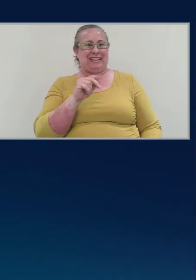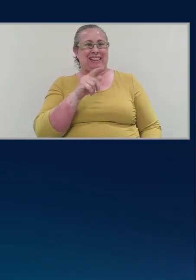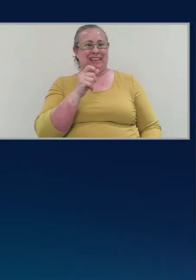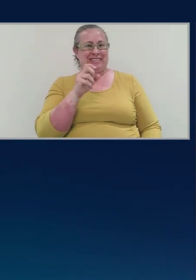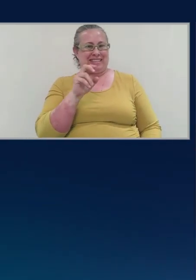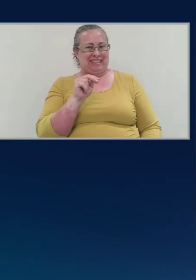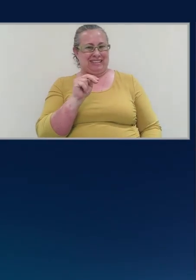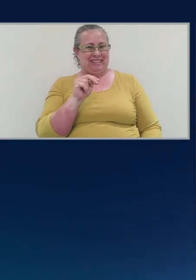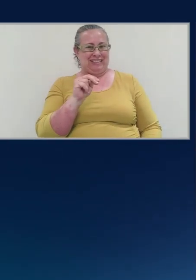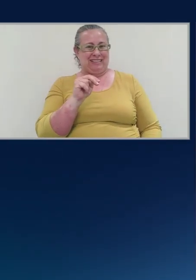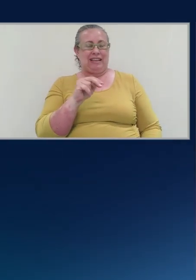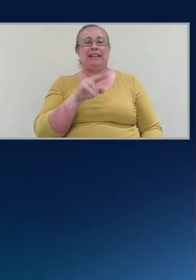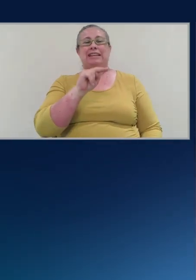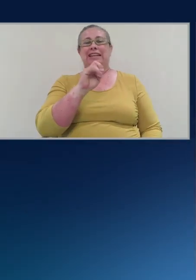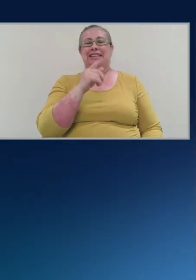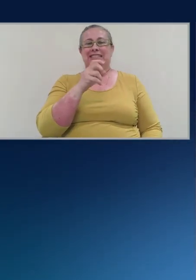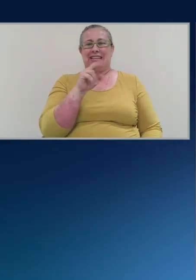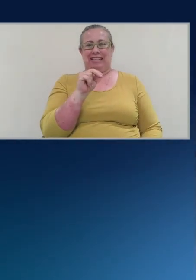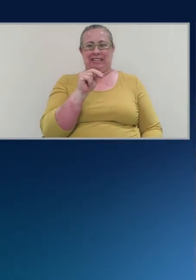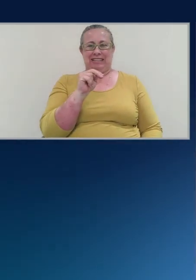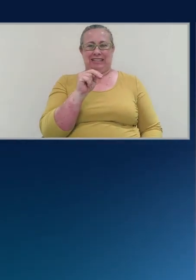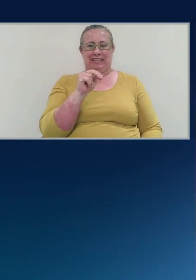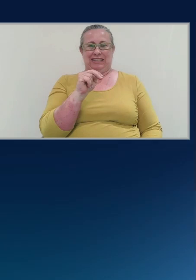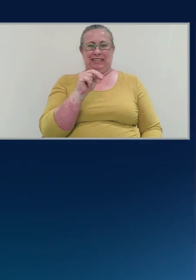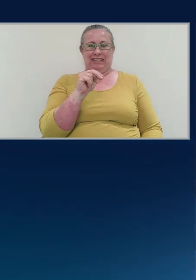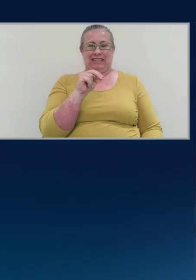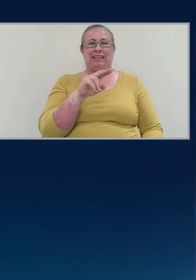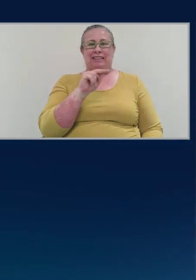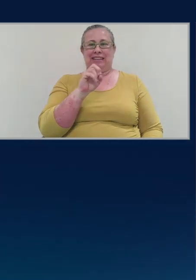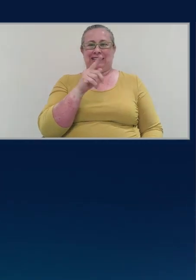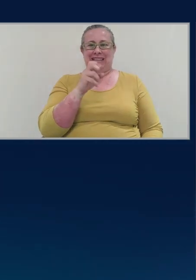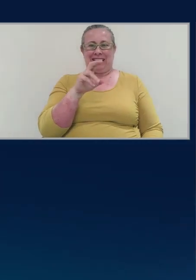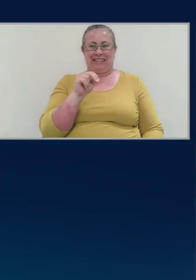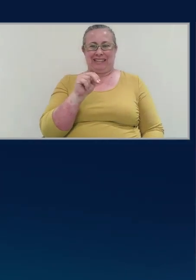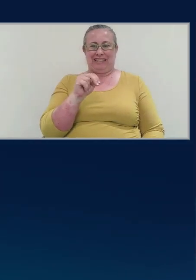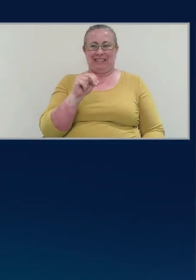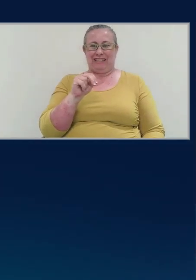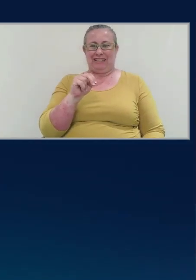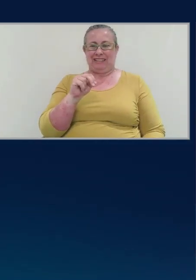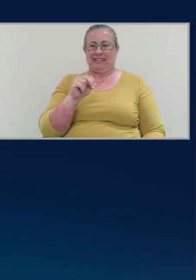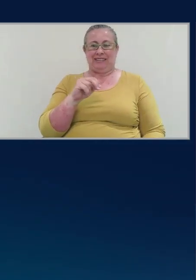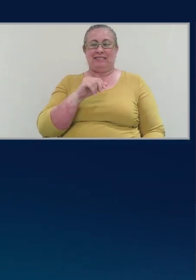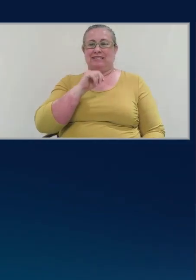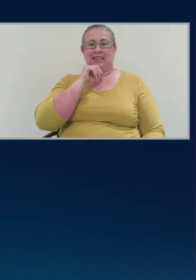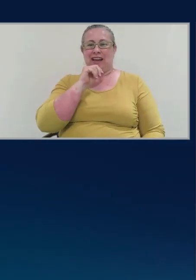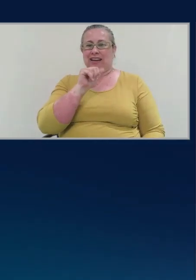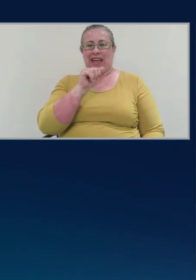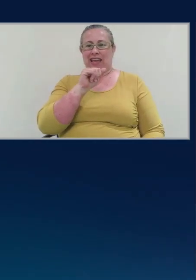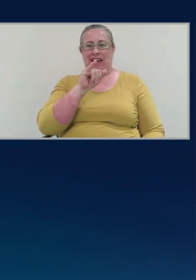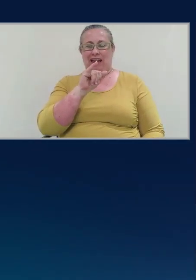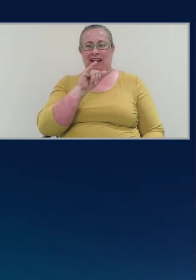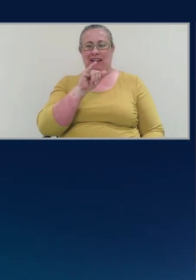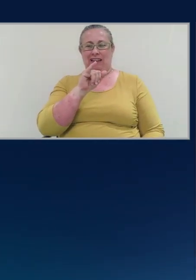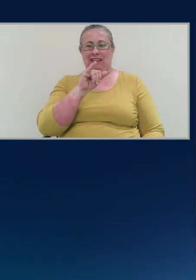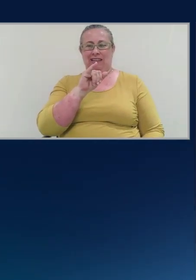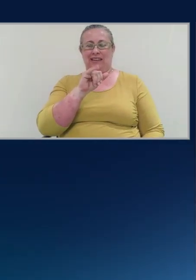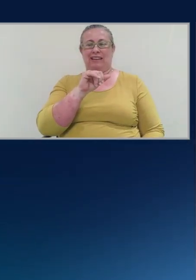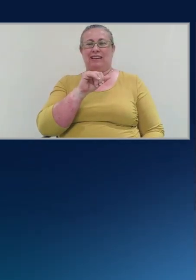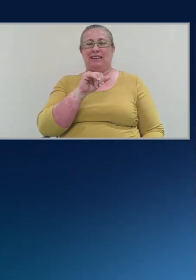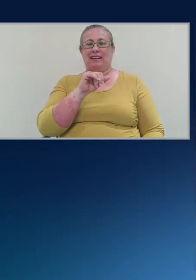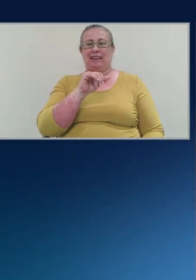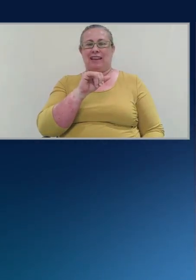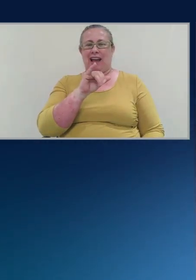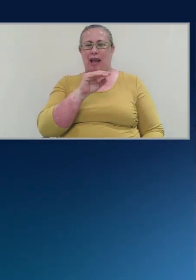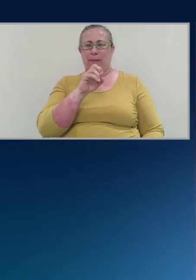with... Nitin. Yes. Nitin. Not AI, not ML? No, not AI, not ML. I'm Okay. AM. Just very